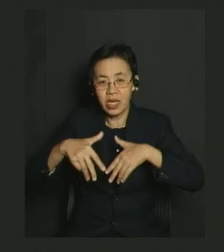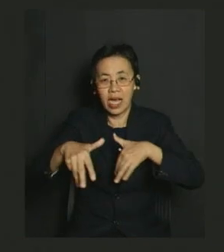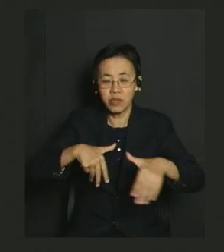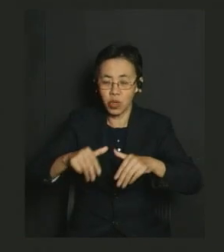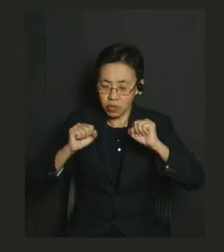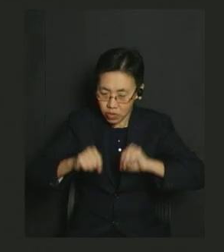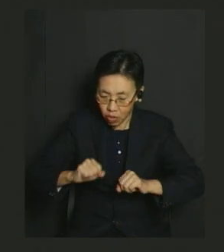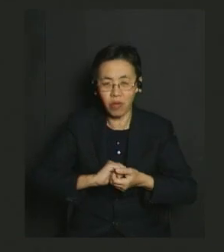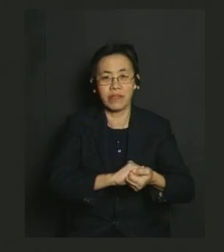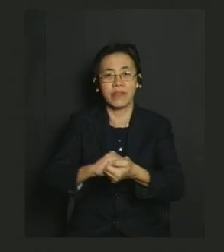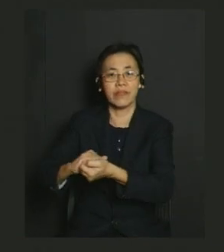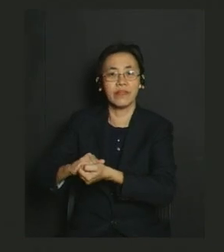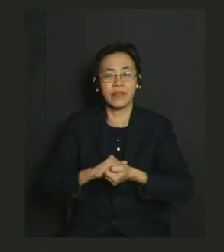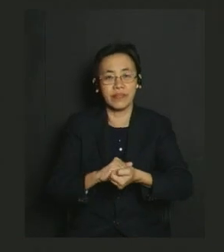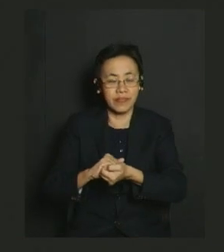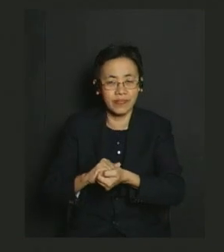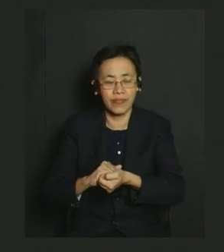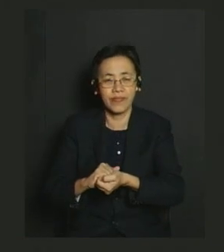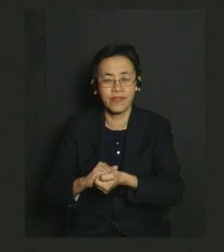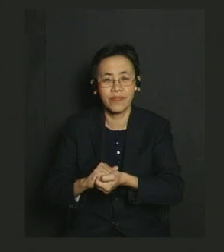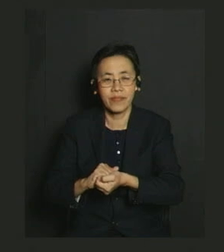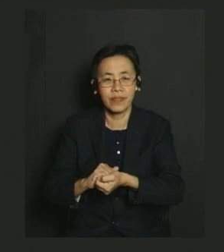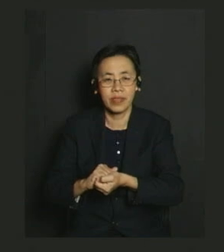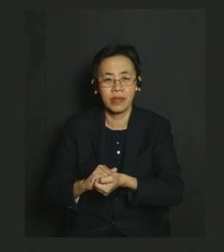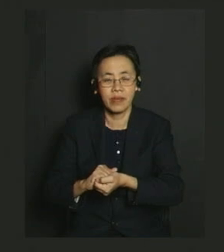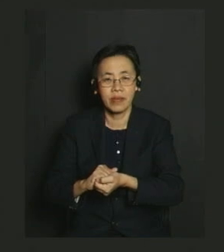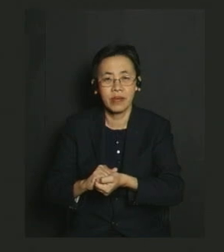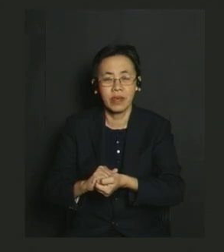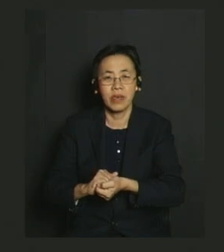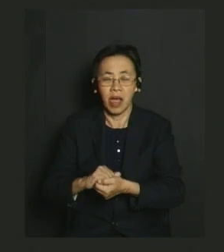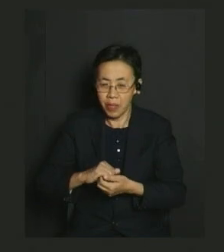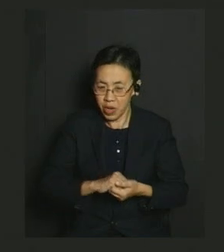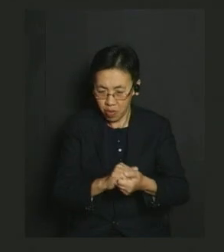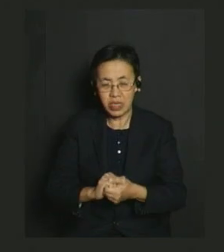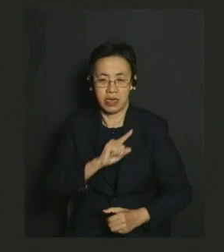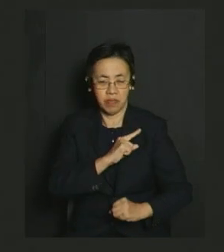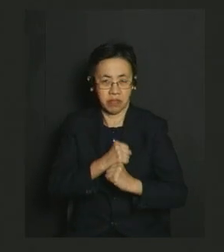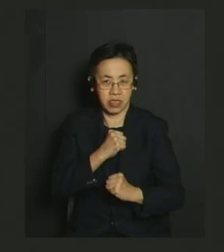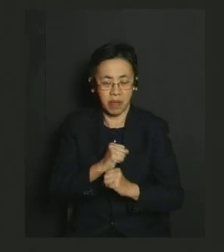bonding to each other, and we can solve many challenging that we have.